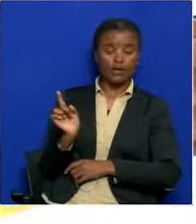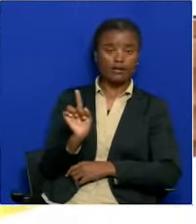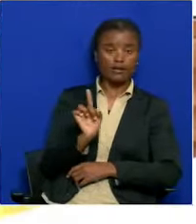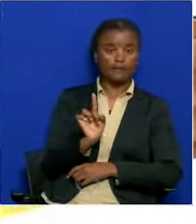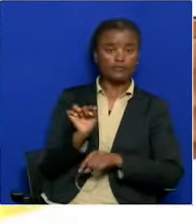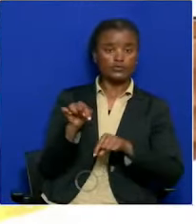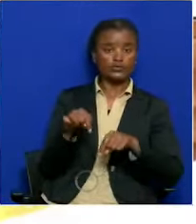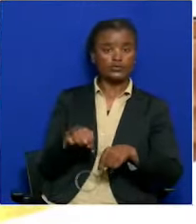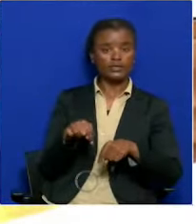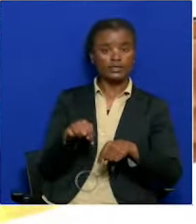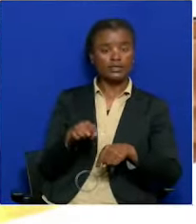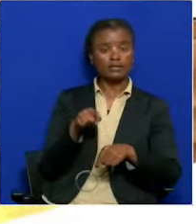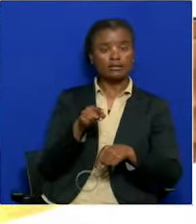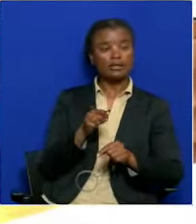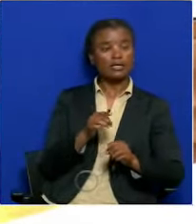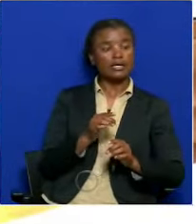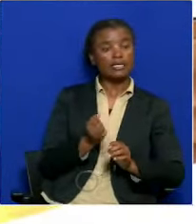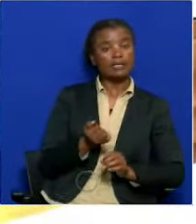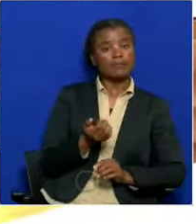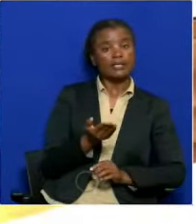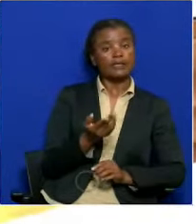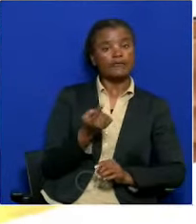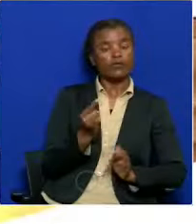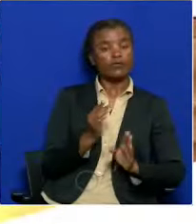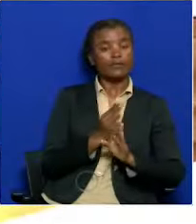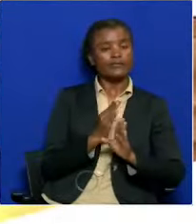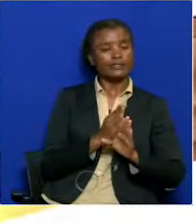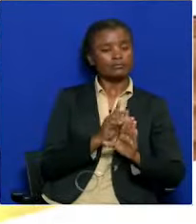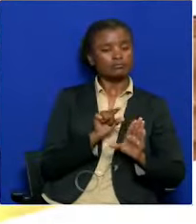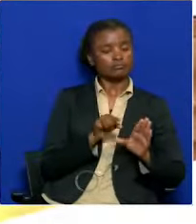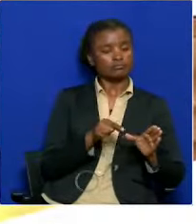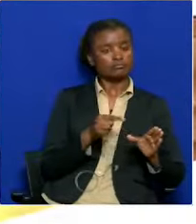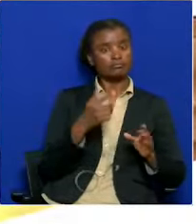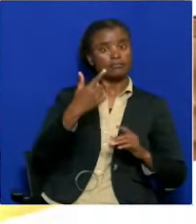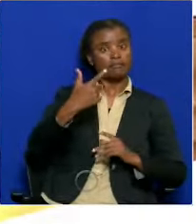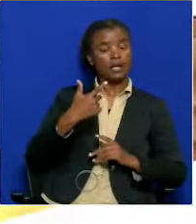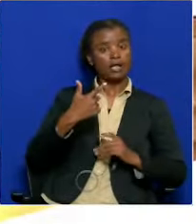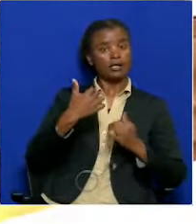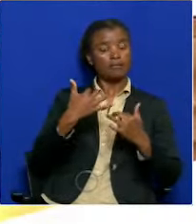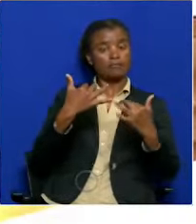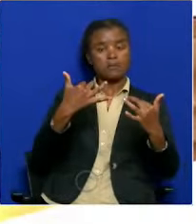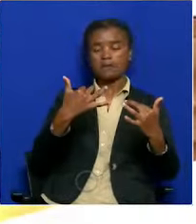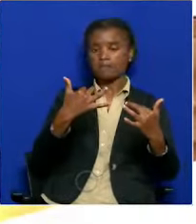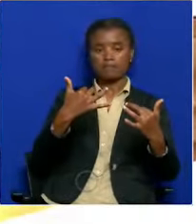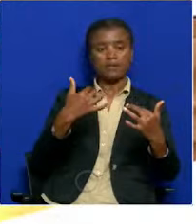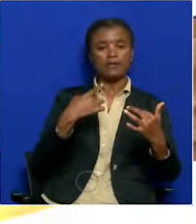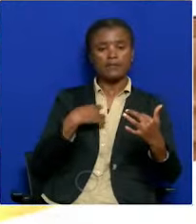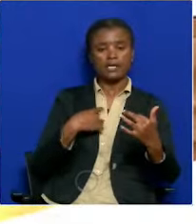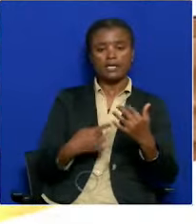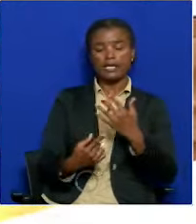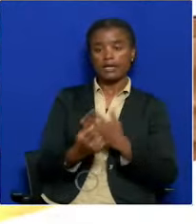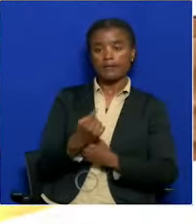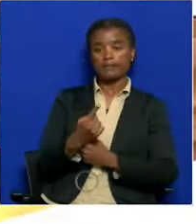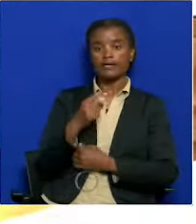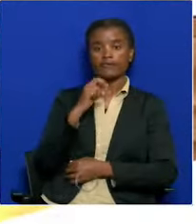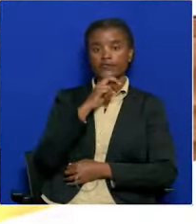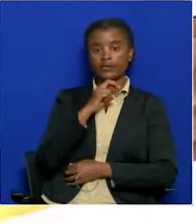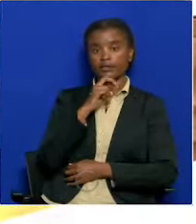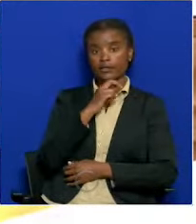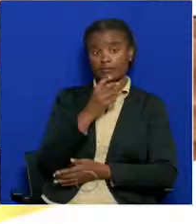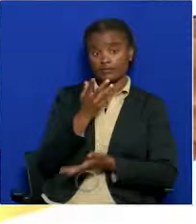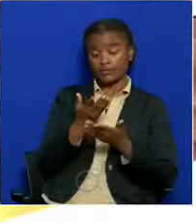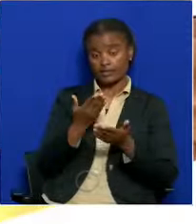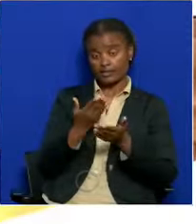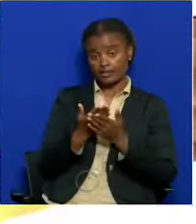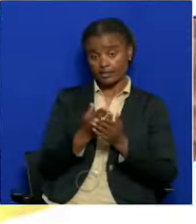application, which we're hoping to deal with on Friday. So can we refer to the witness now as witness